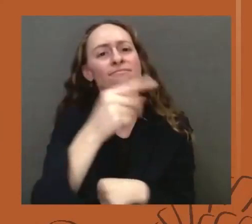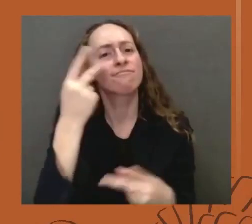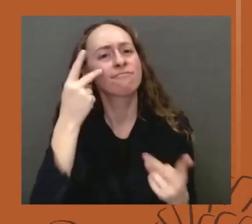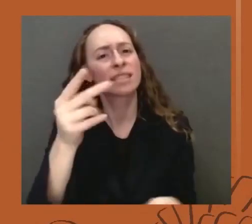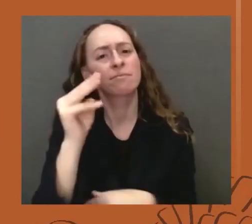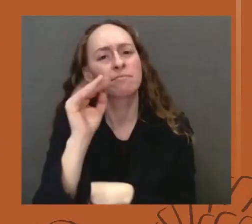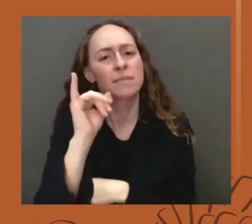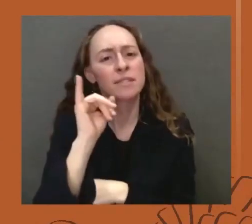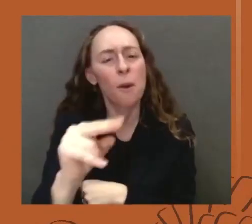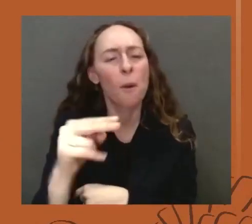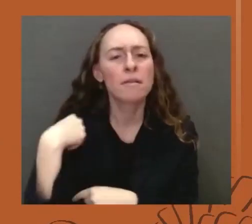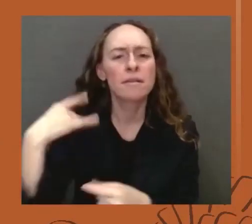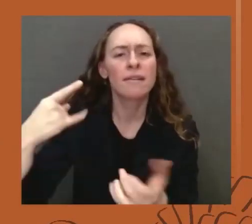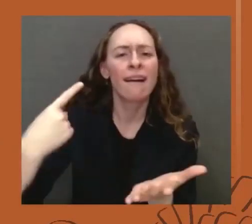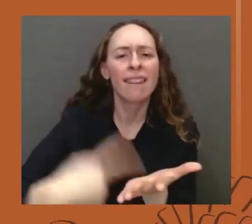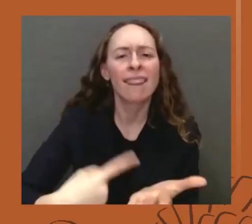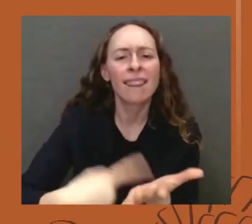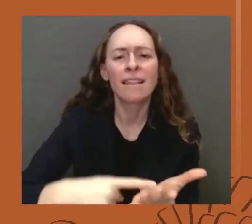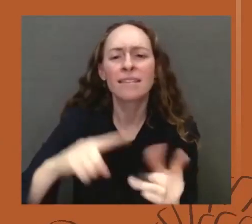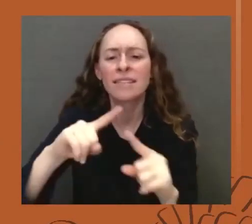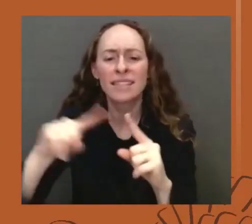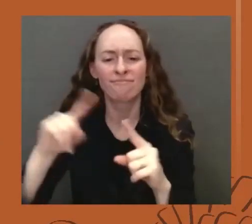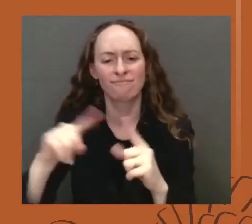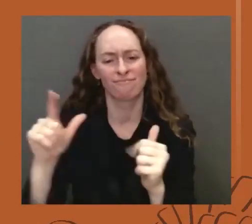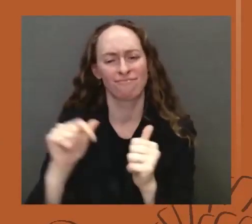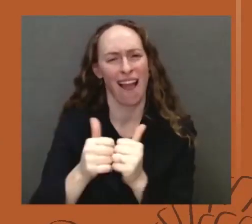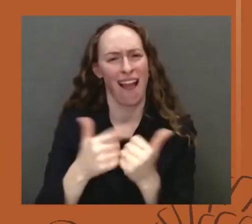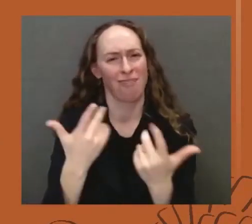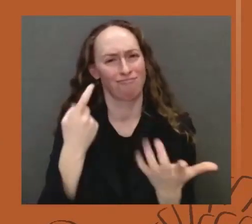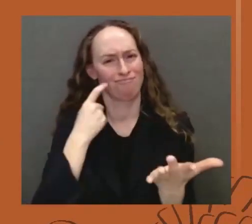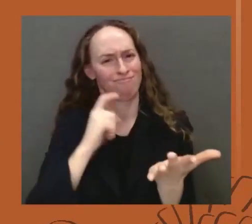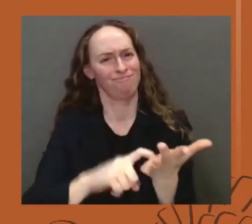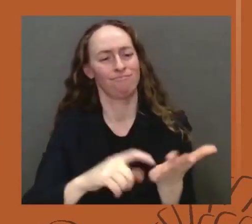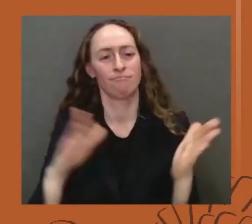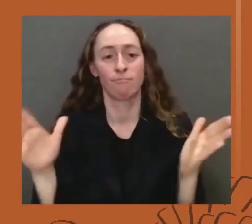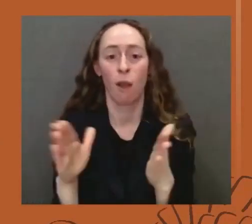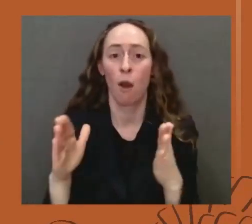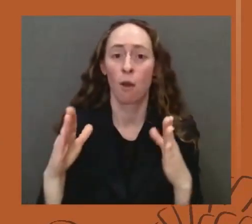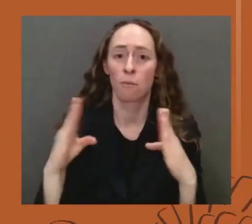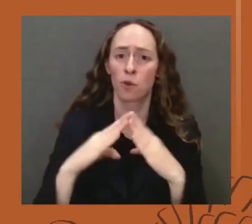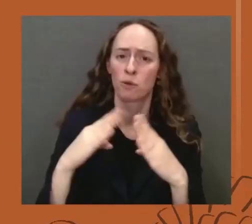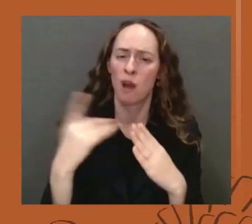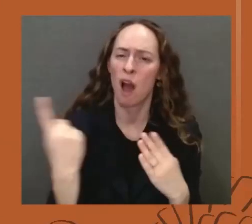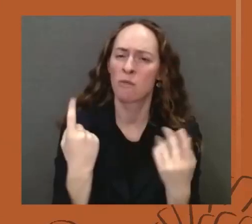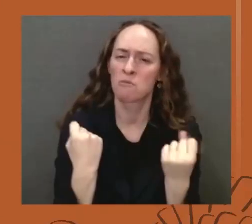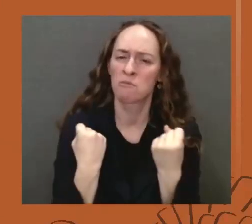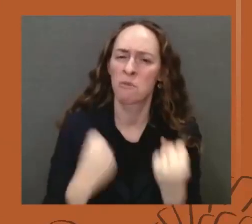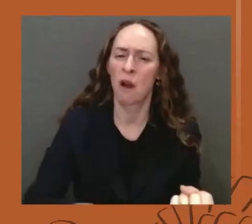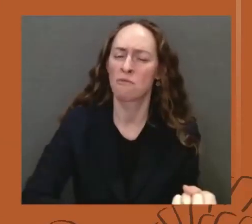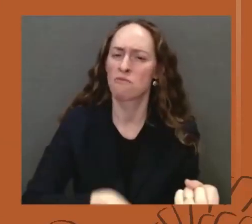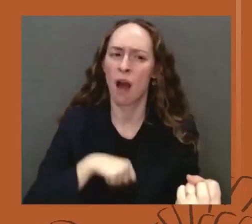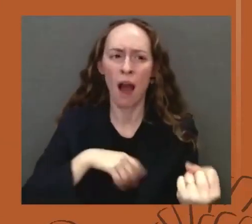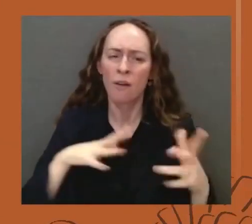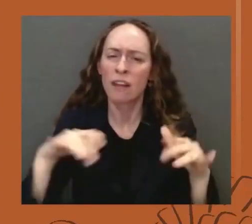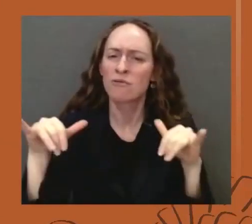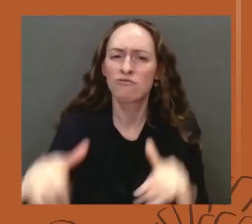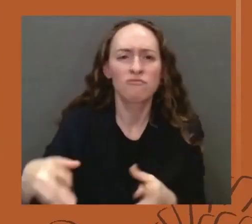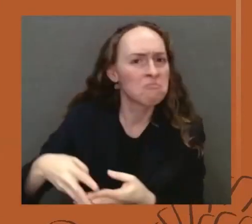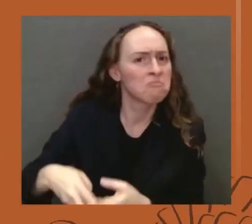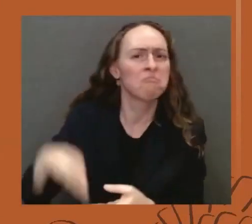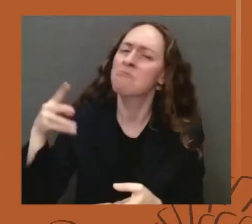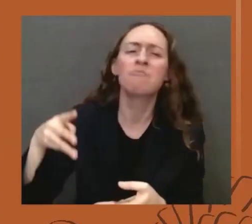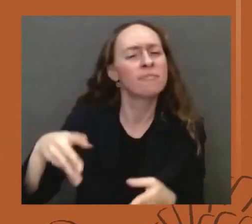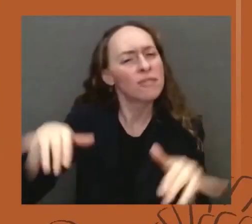people have being able to know they can stay there and continue to keep their farms, and how because of the investments we're making, we're restoring hope